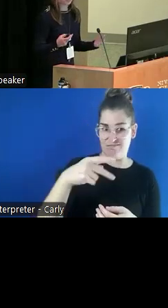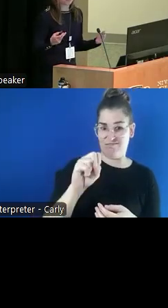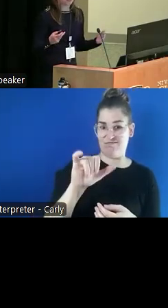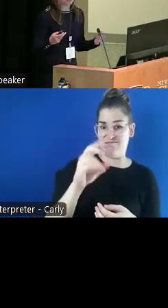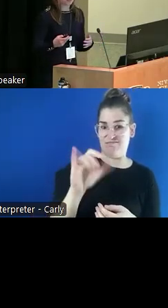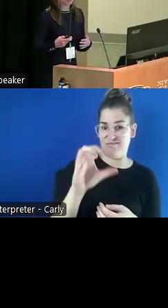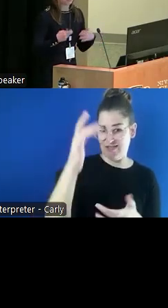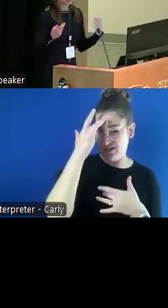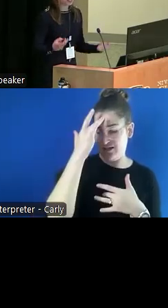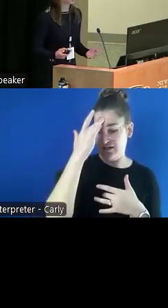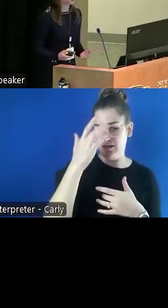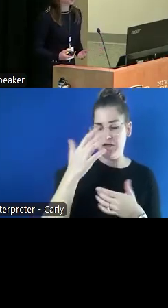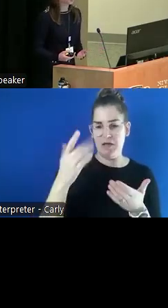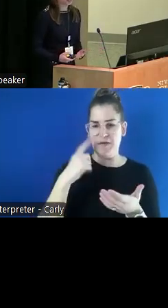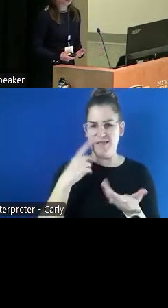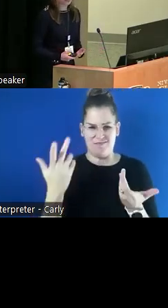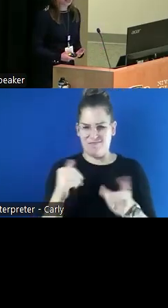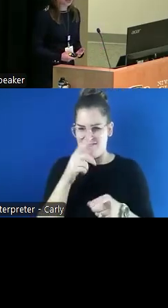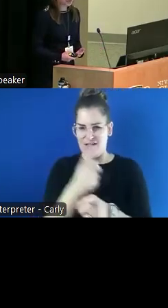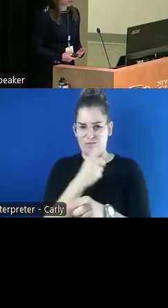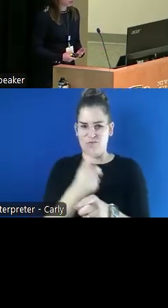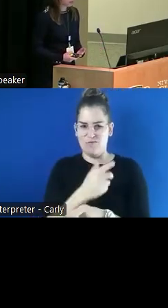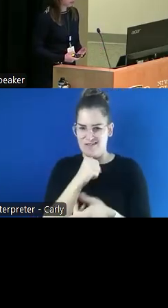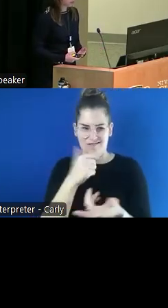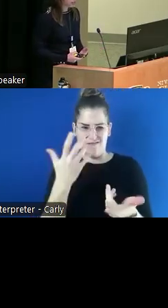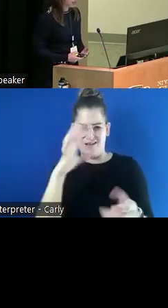bring up these concerns to their providers.